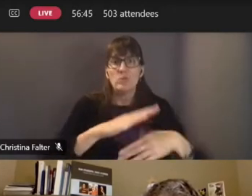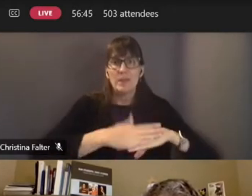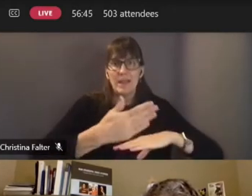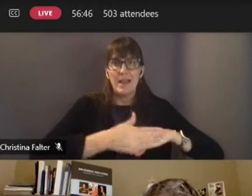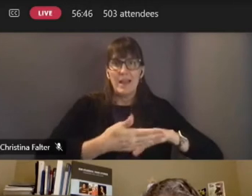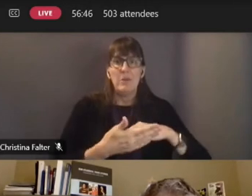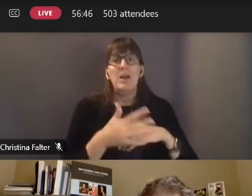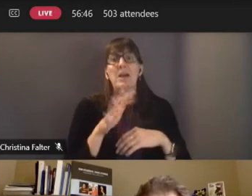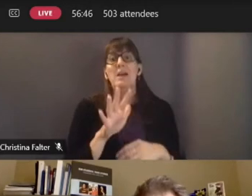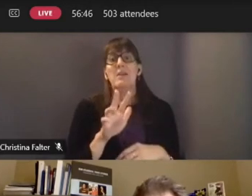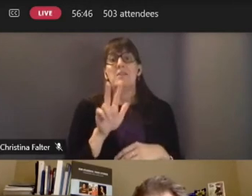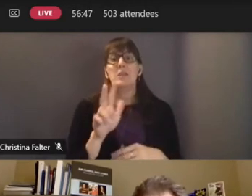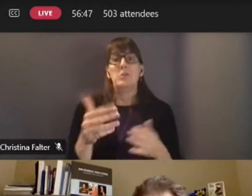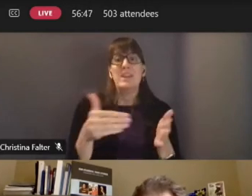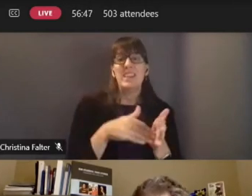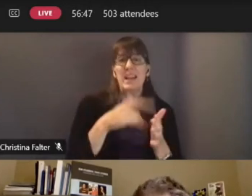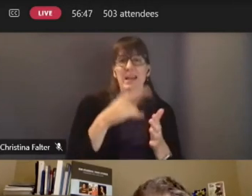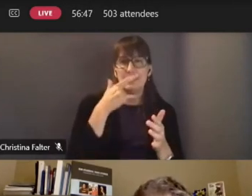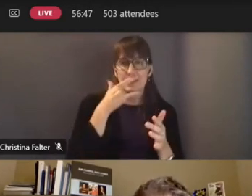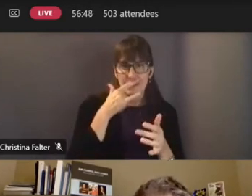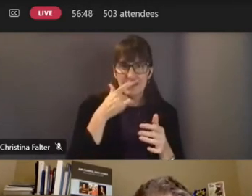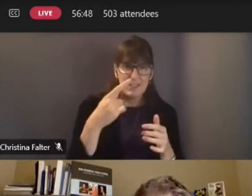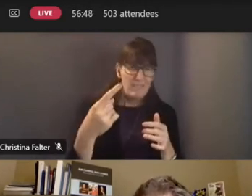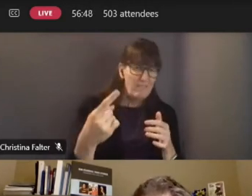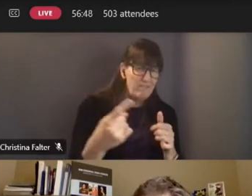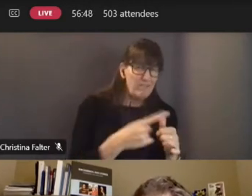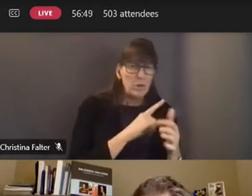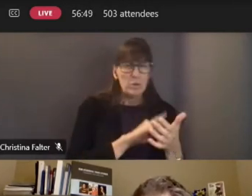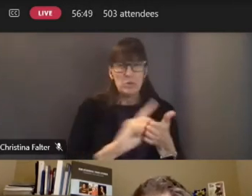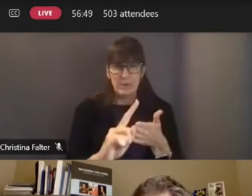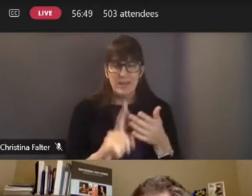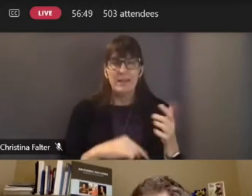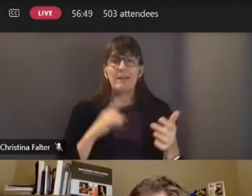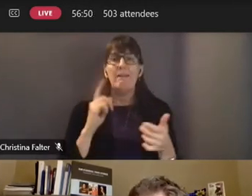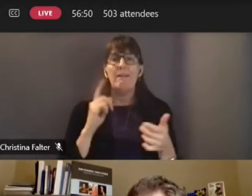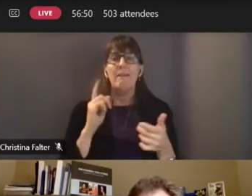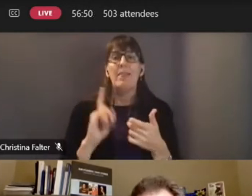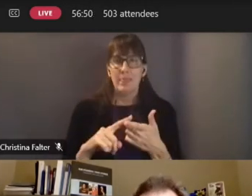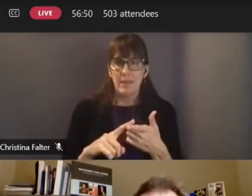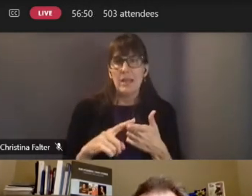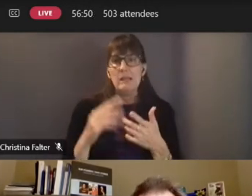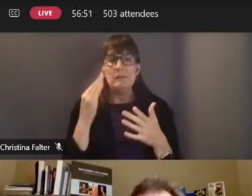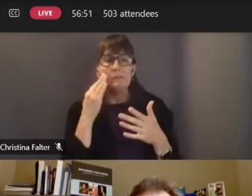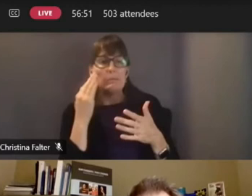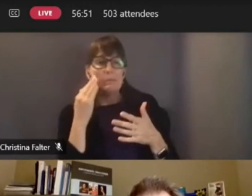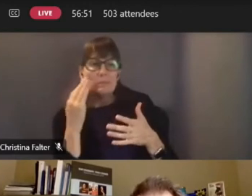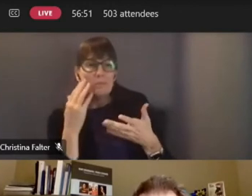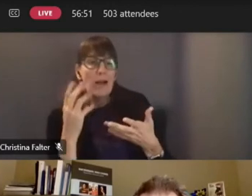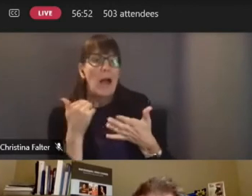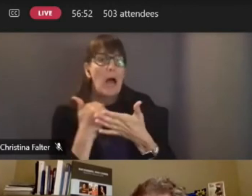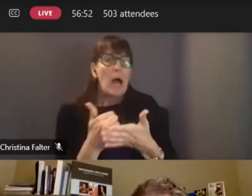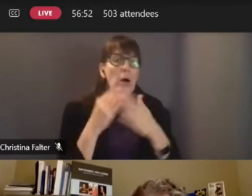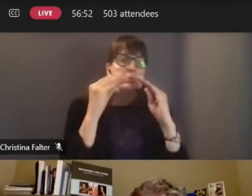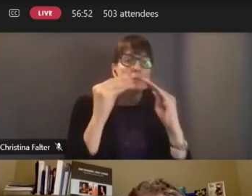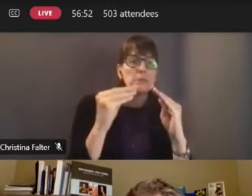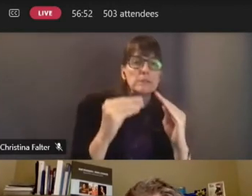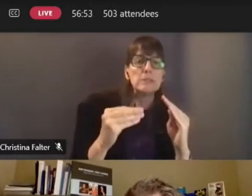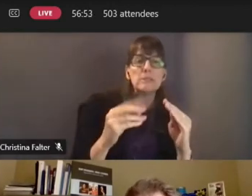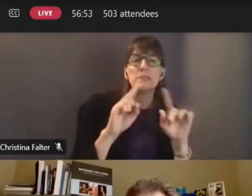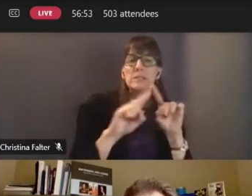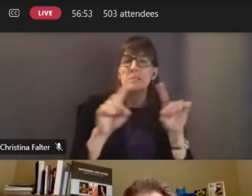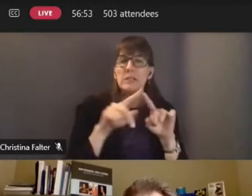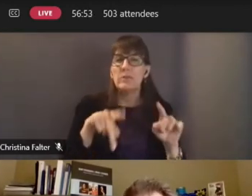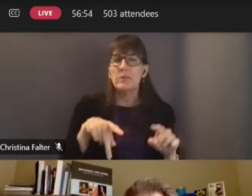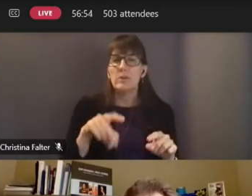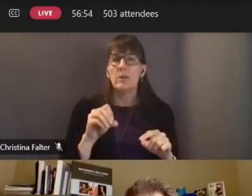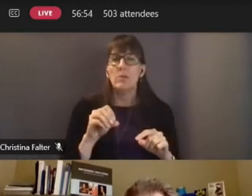kids over the first week of school. Then we'll also be familiarizing students with the different digital portals that they'll be using throughout the